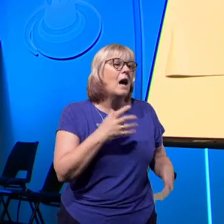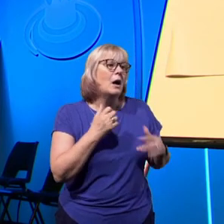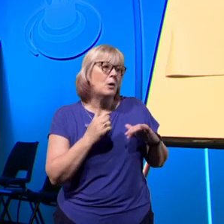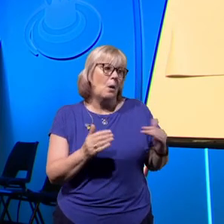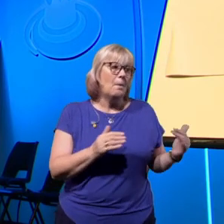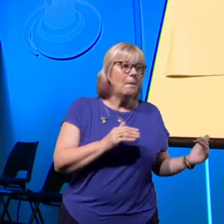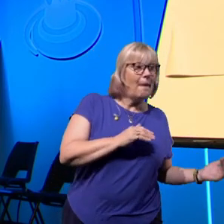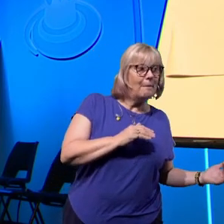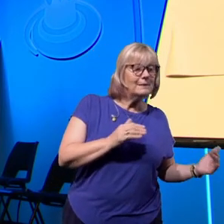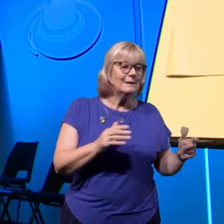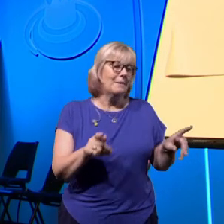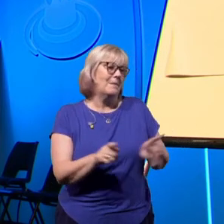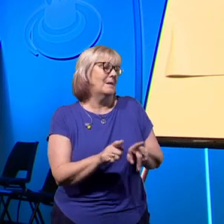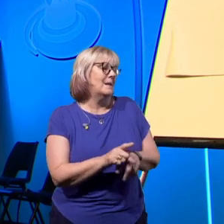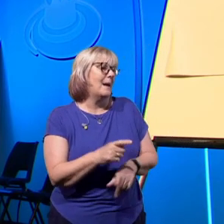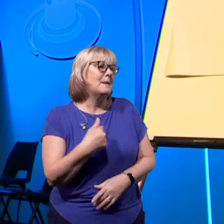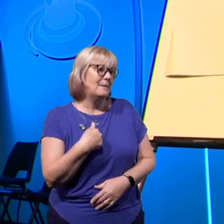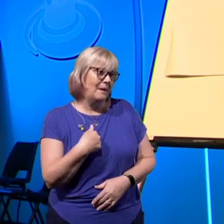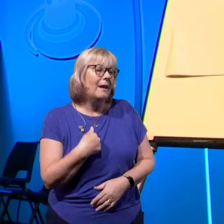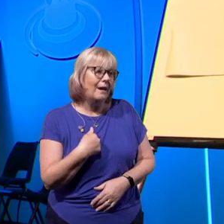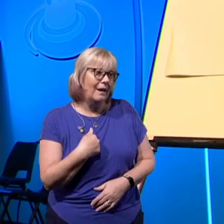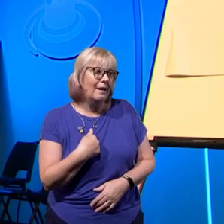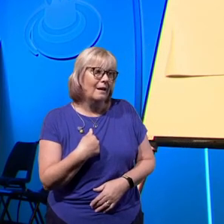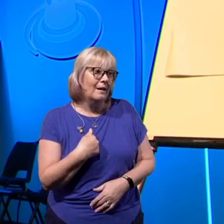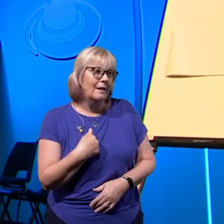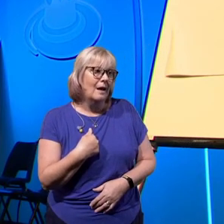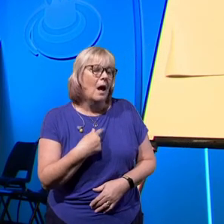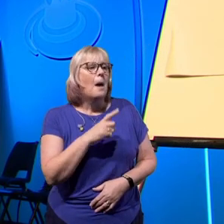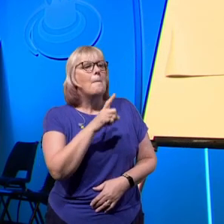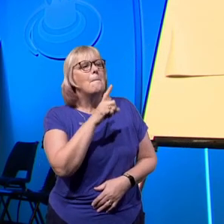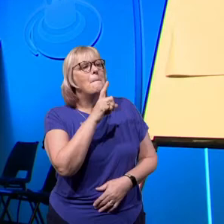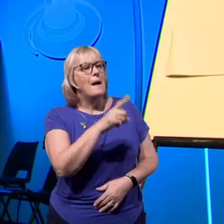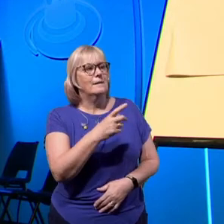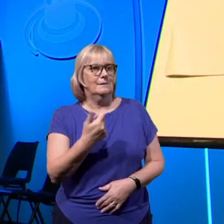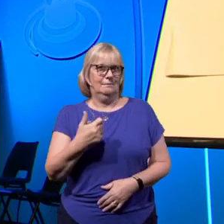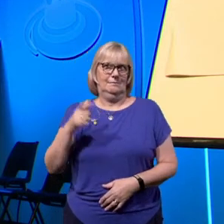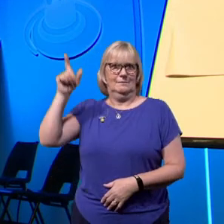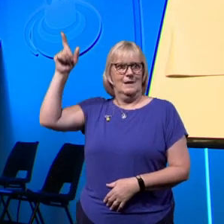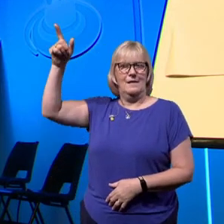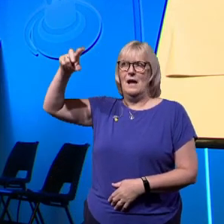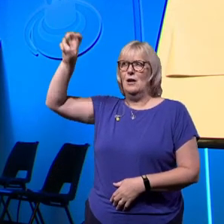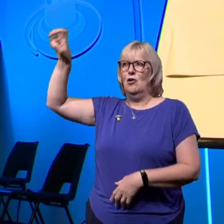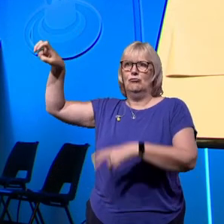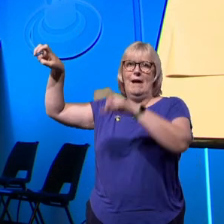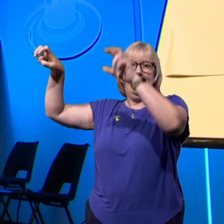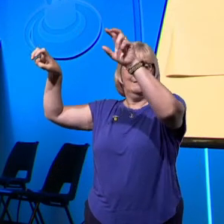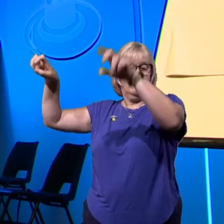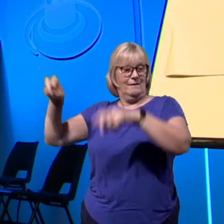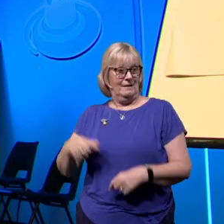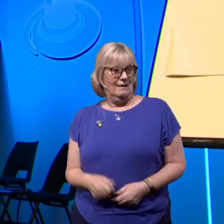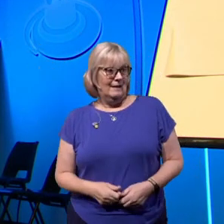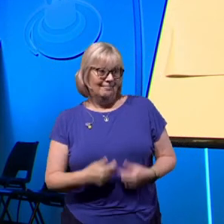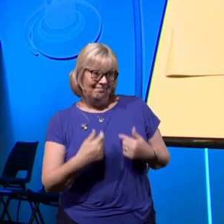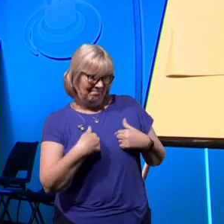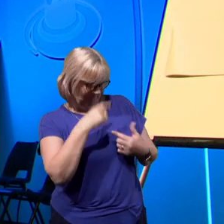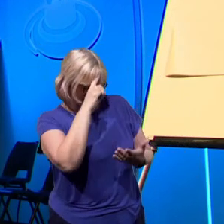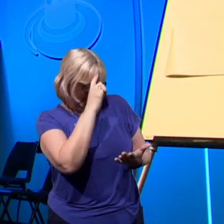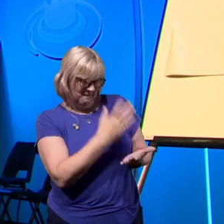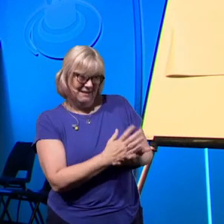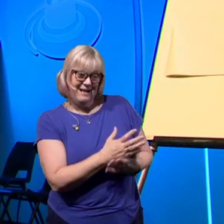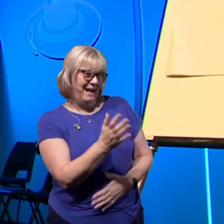baptized with the baptism I am baptized with. But to sit at my right or my left is not for me to